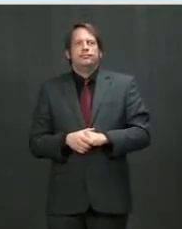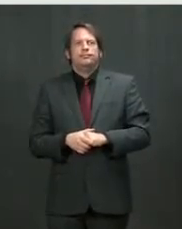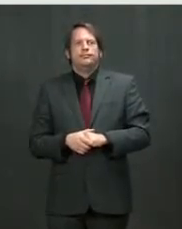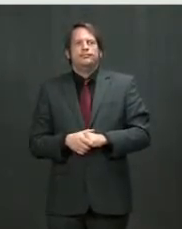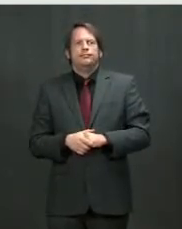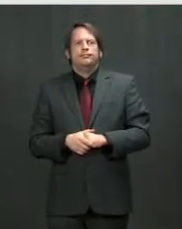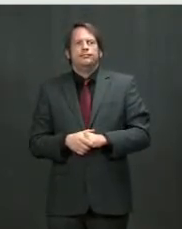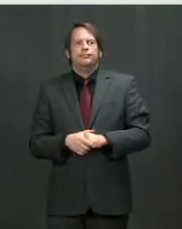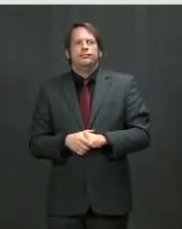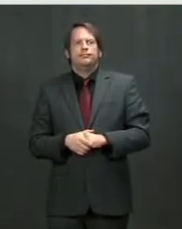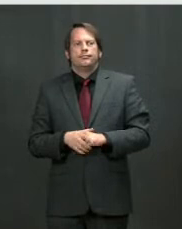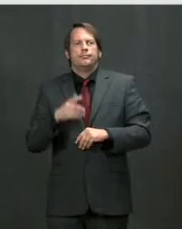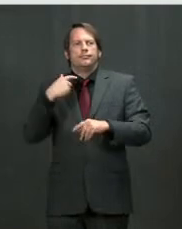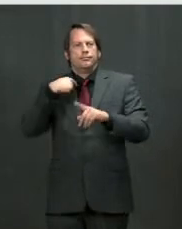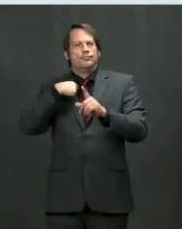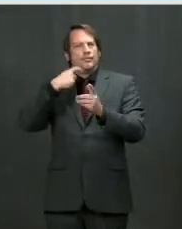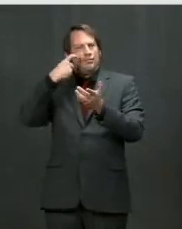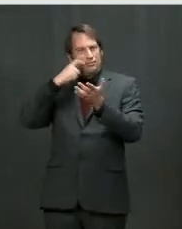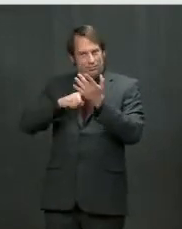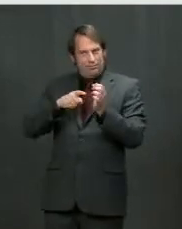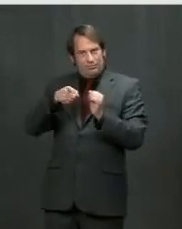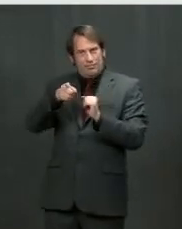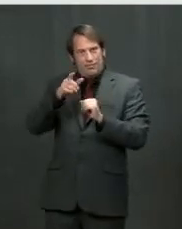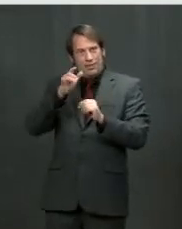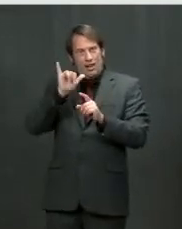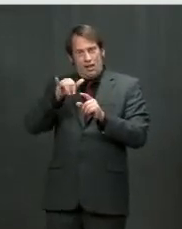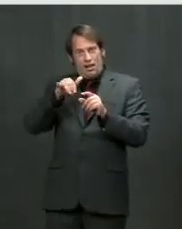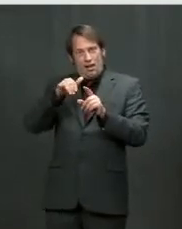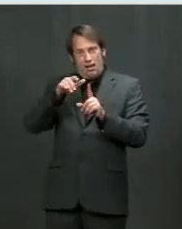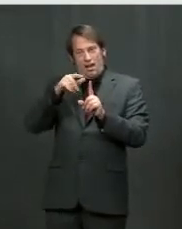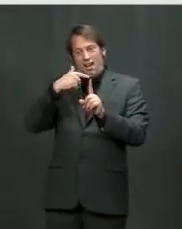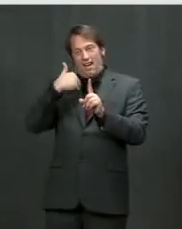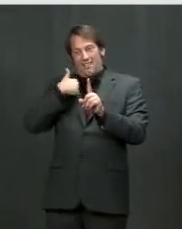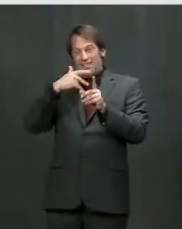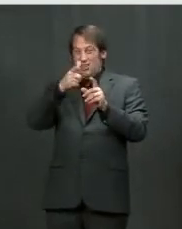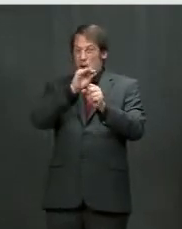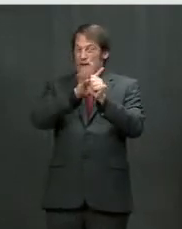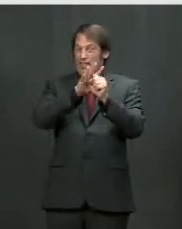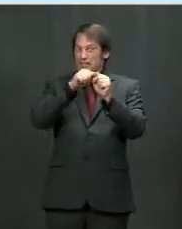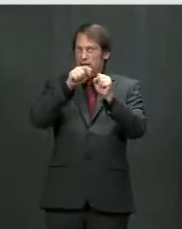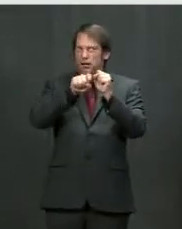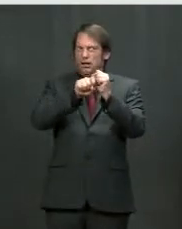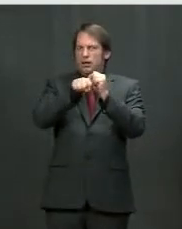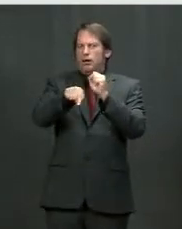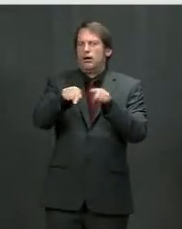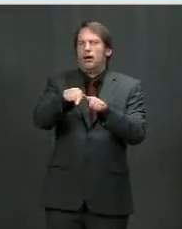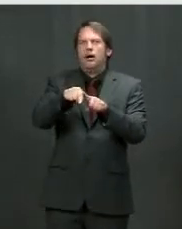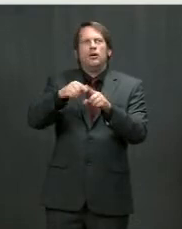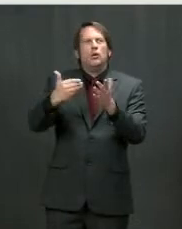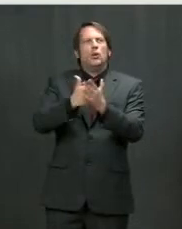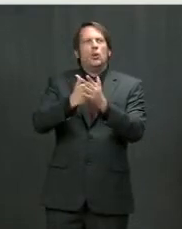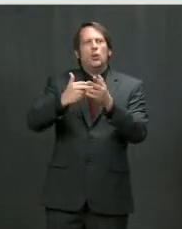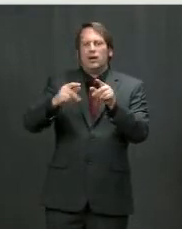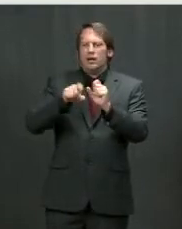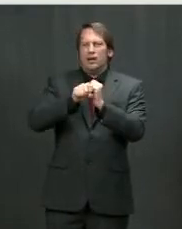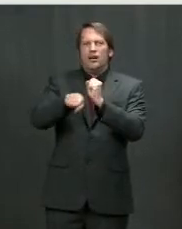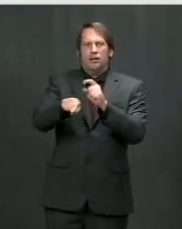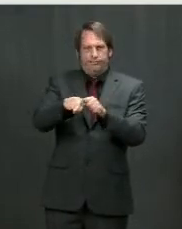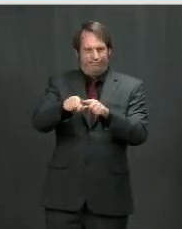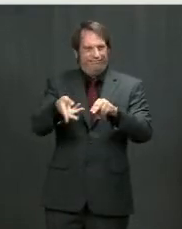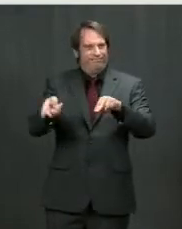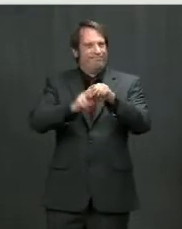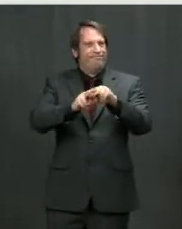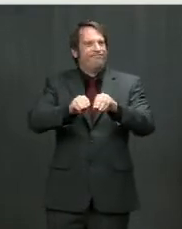variants, with 52 jurisdictions now reporting cases of variants of concern. Based on our most recent estimates